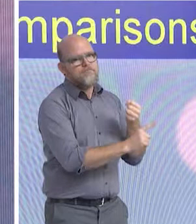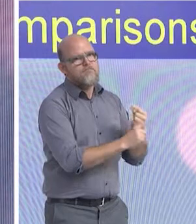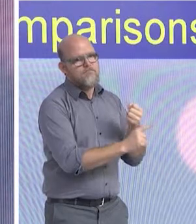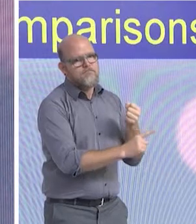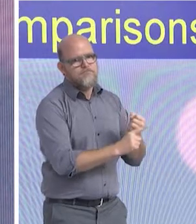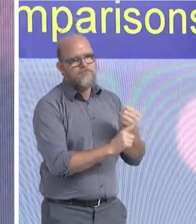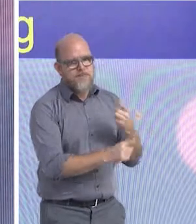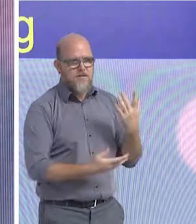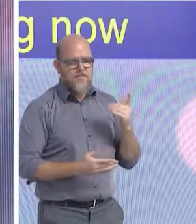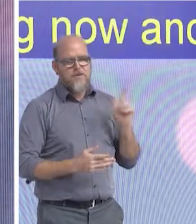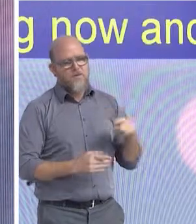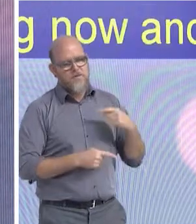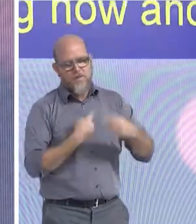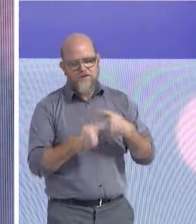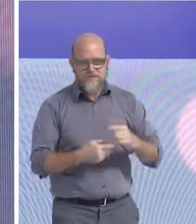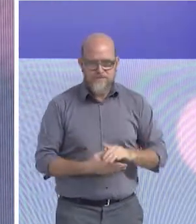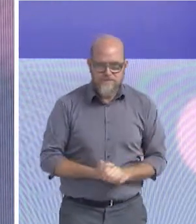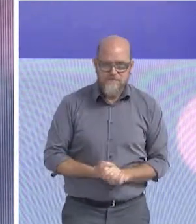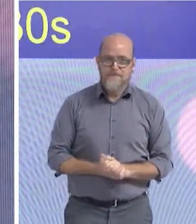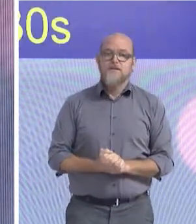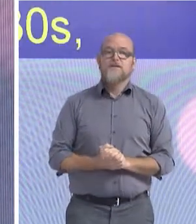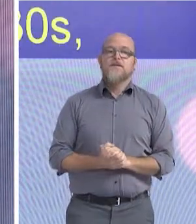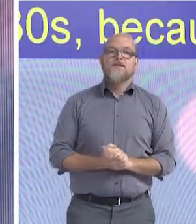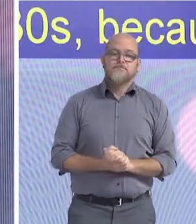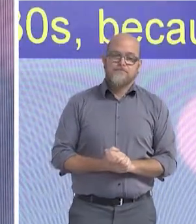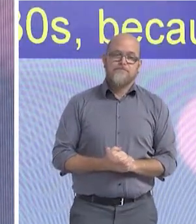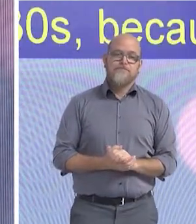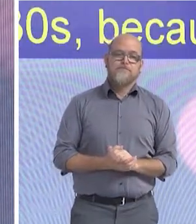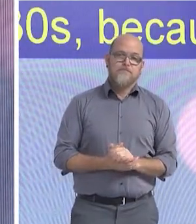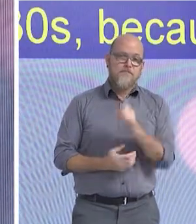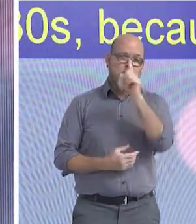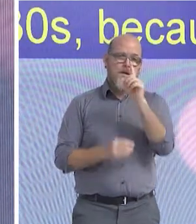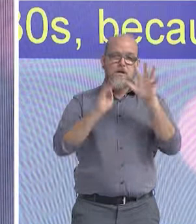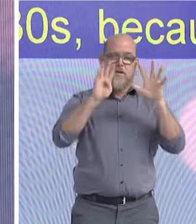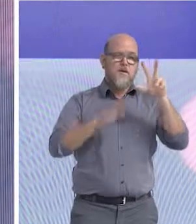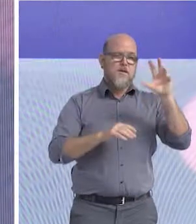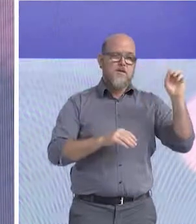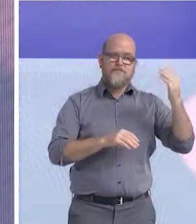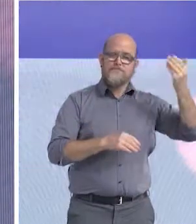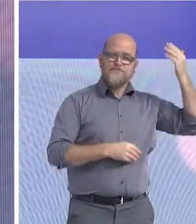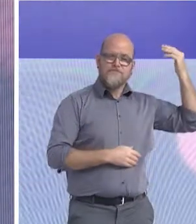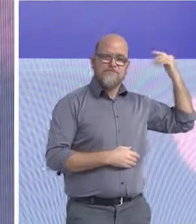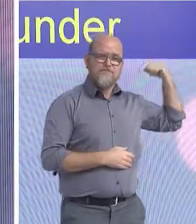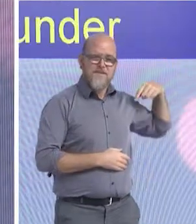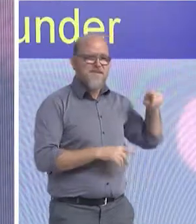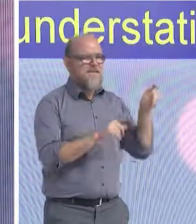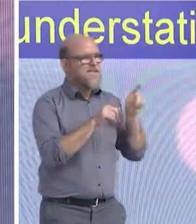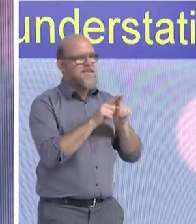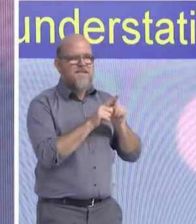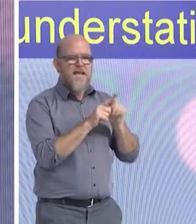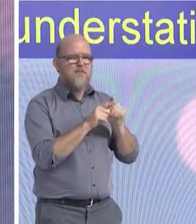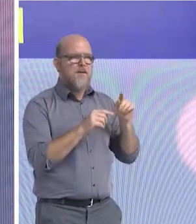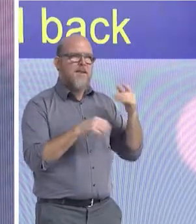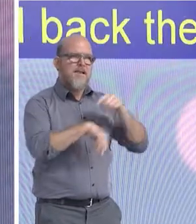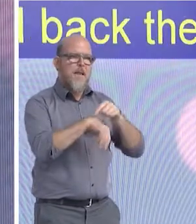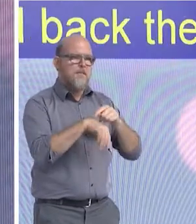in the 1930s, because that can be risks sort of understating what happened back then and perhaps overstating